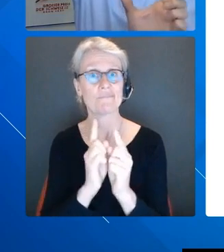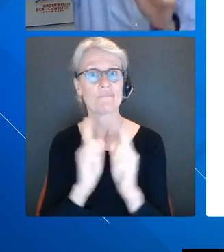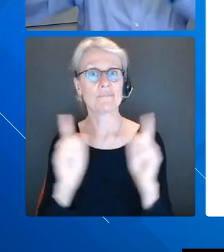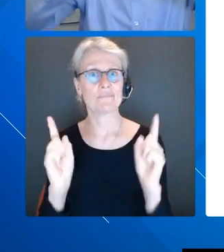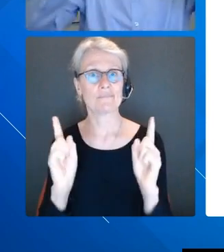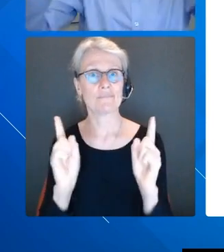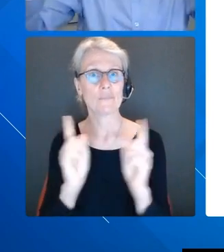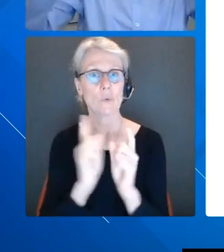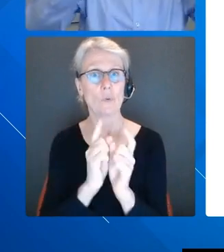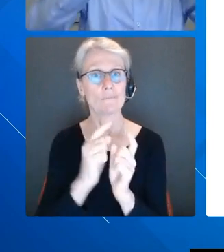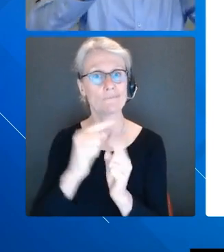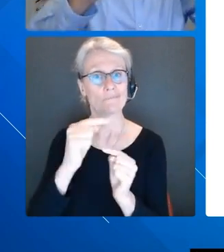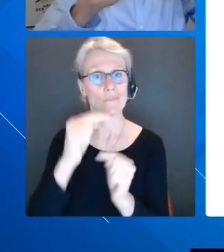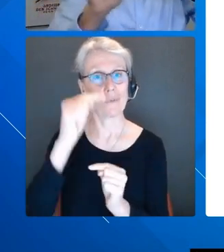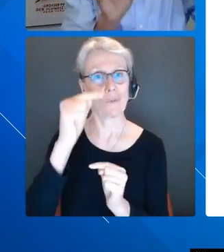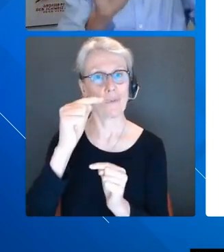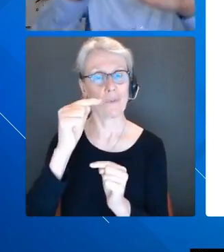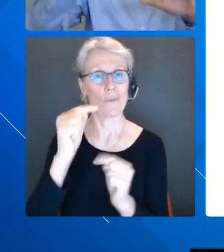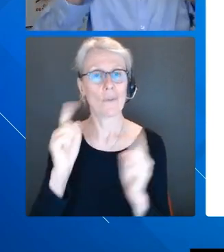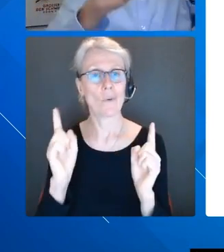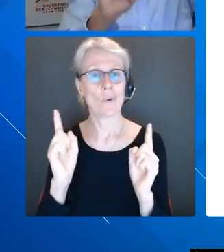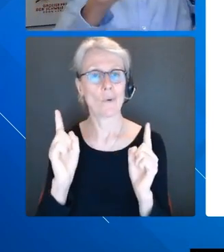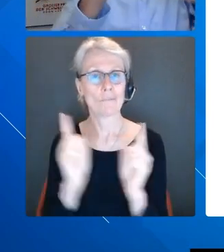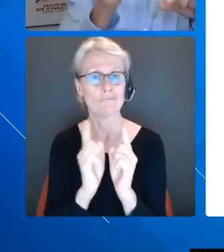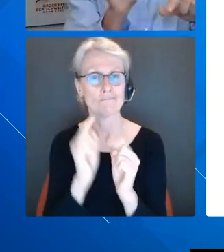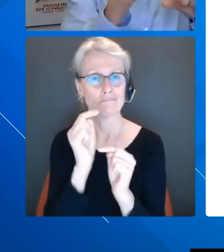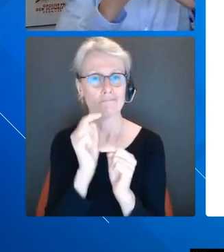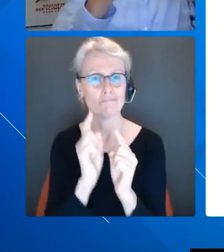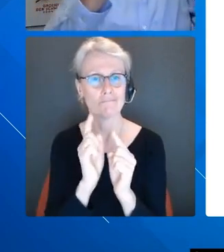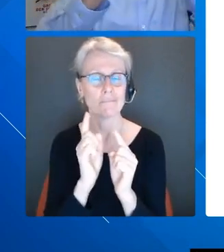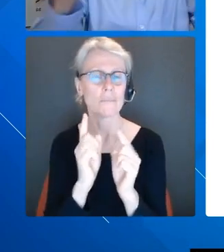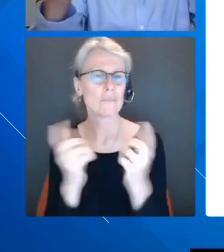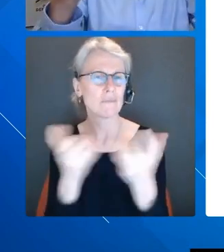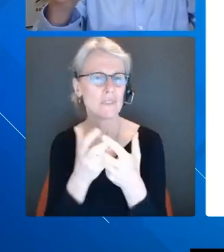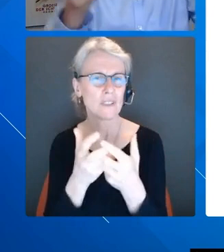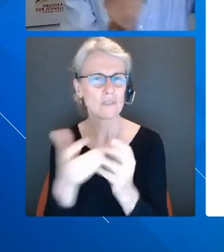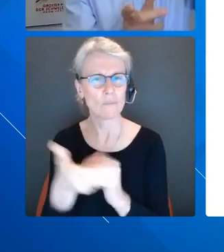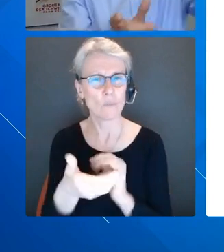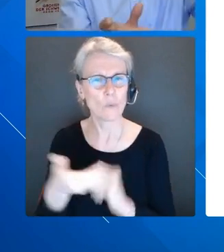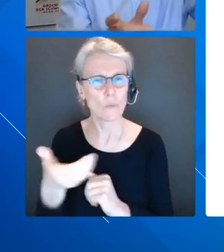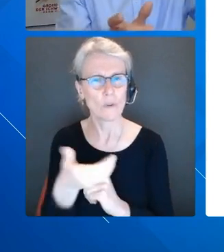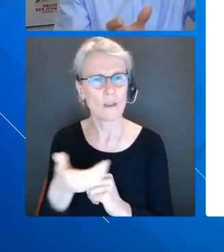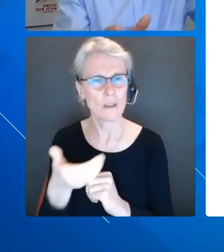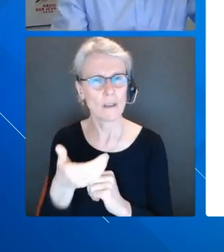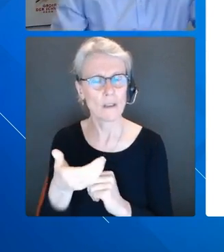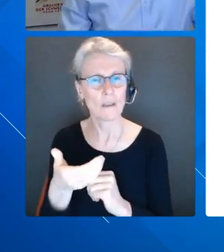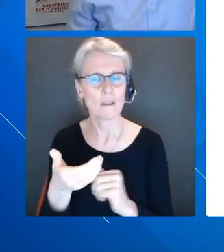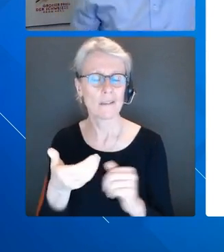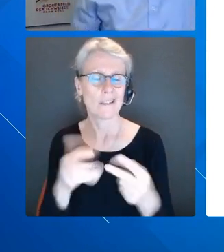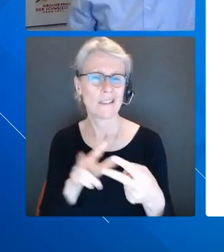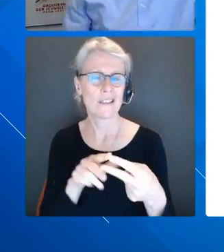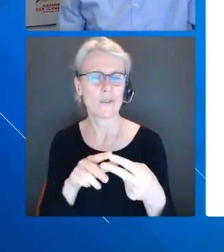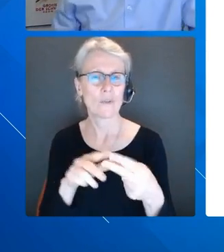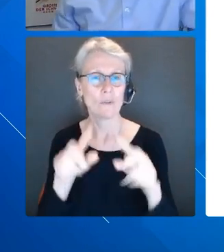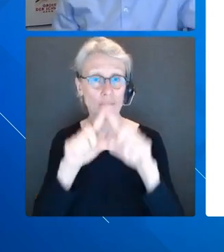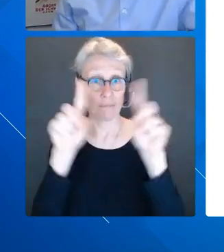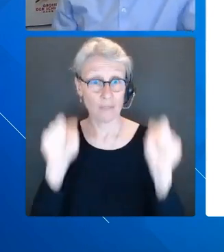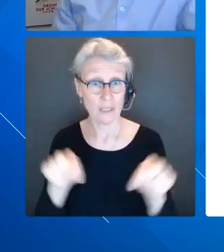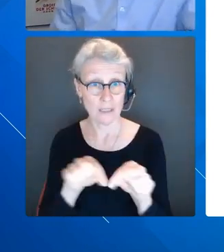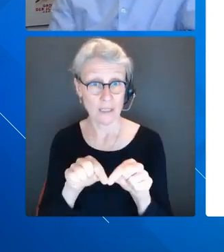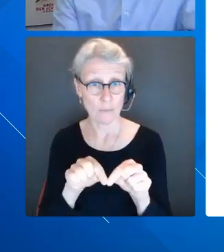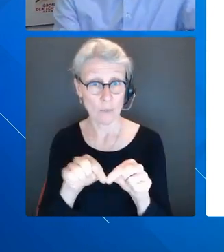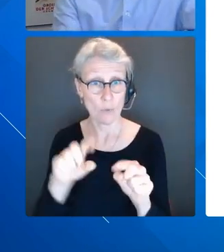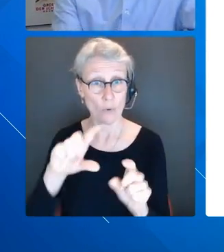tablet tall. And then it goes even smaller, it goes the breakpoint for mobile, what is it called, landscape and portrait.